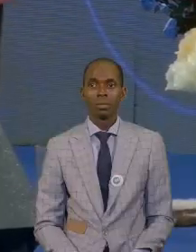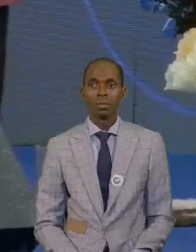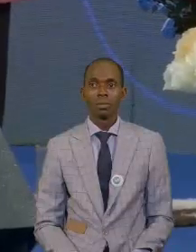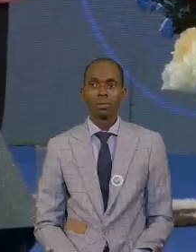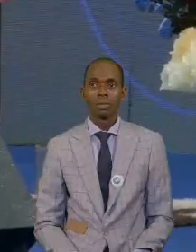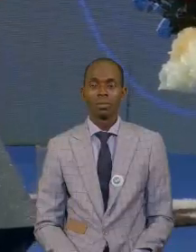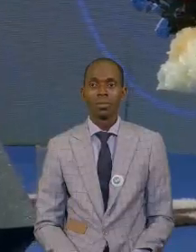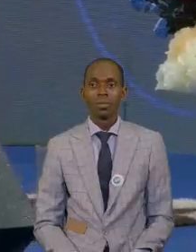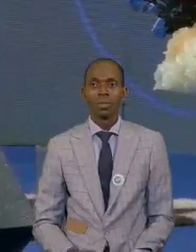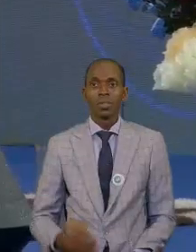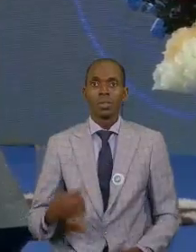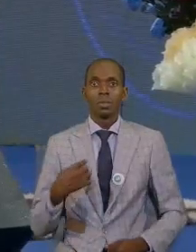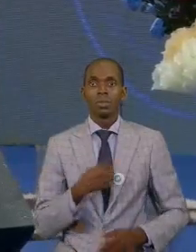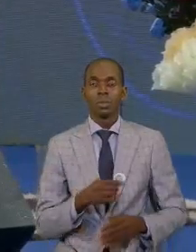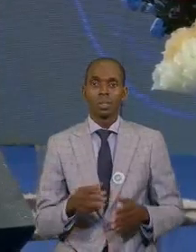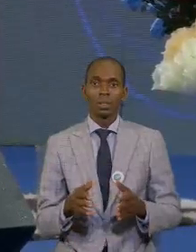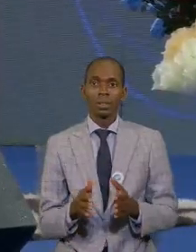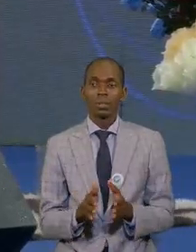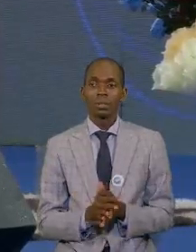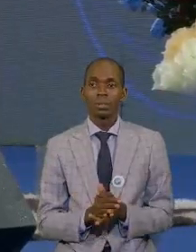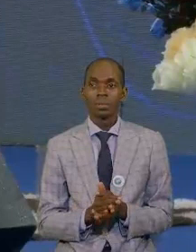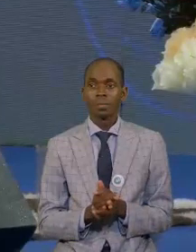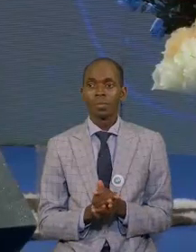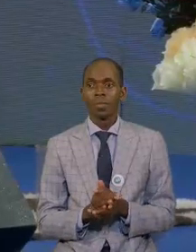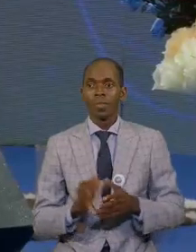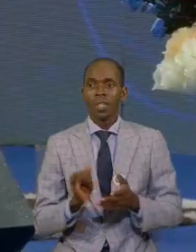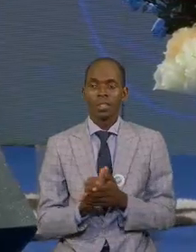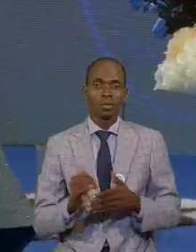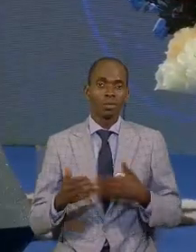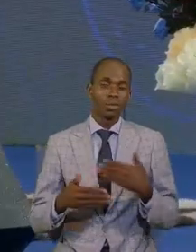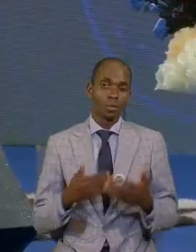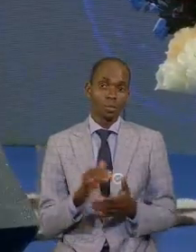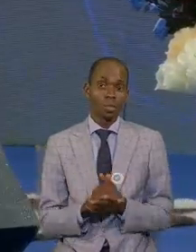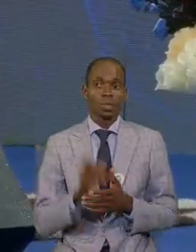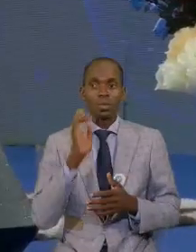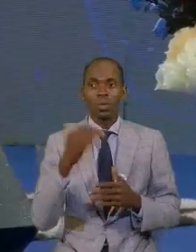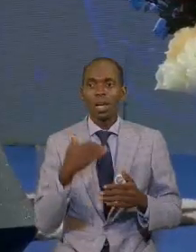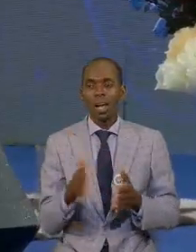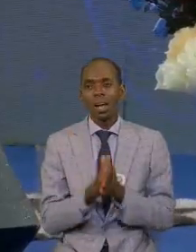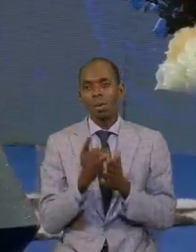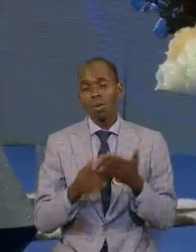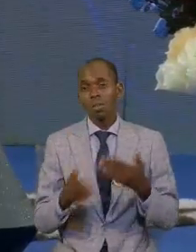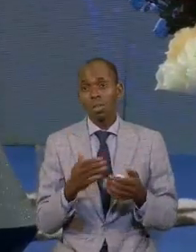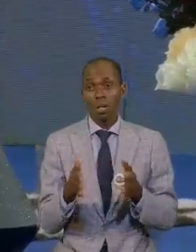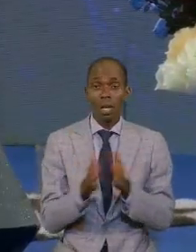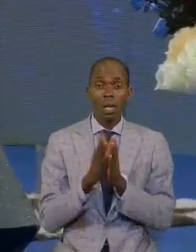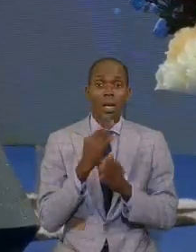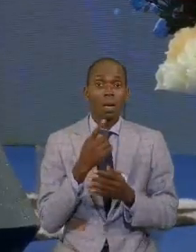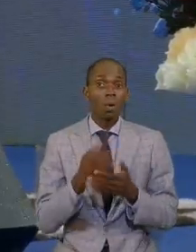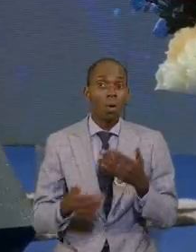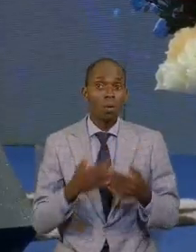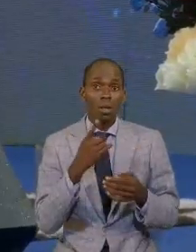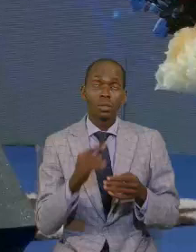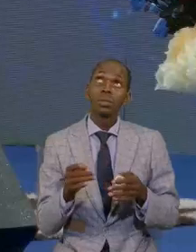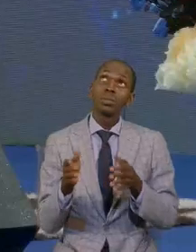a request. This will give me joy if I have it. Okay, come and ask. And whatsoever you